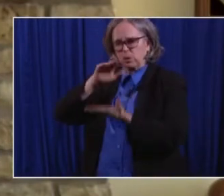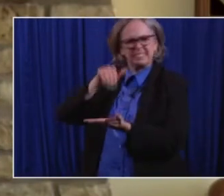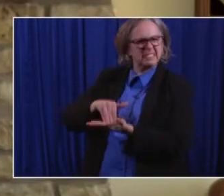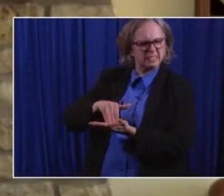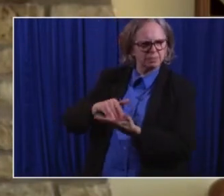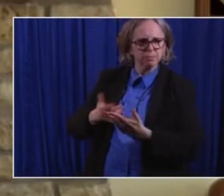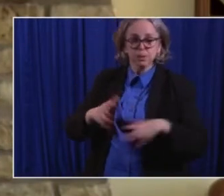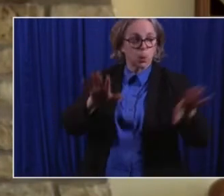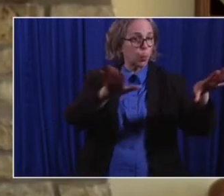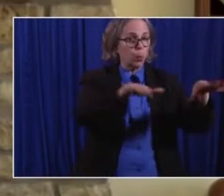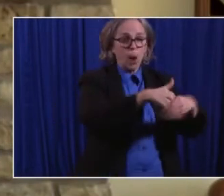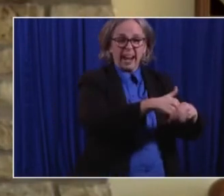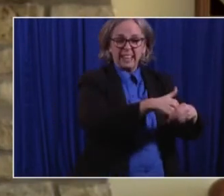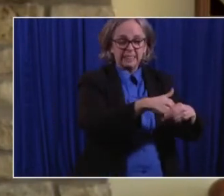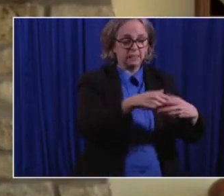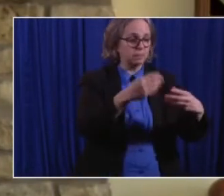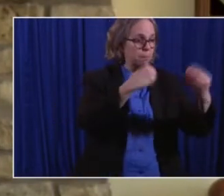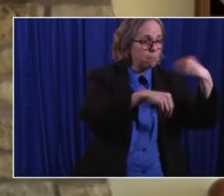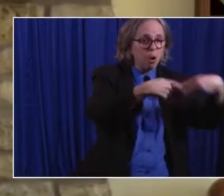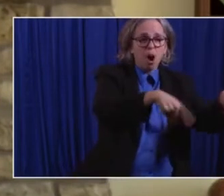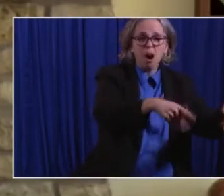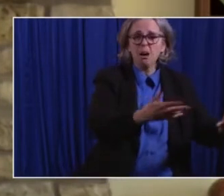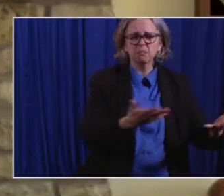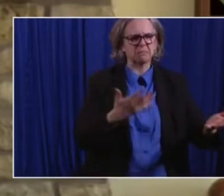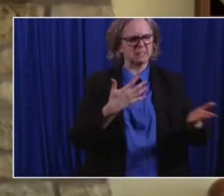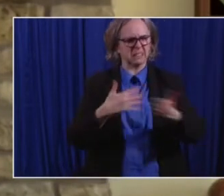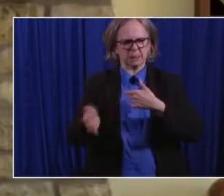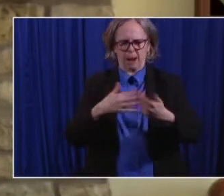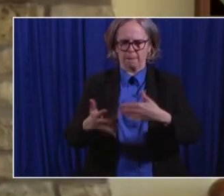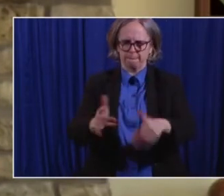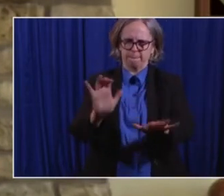follow safety guidelines.